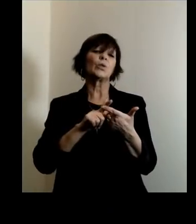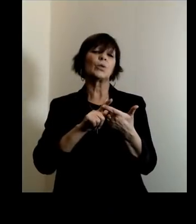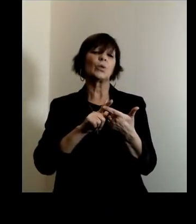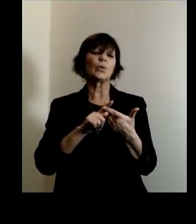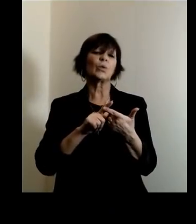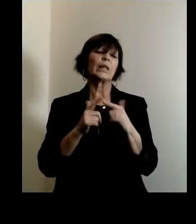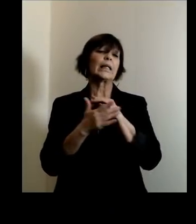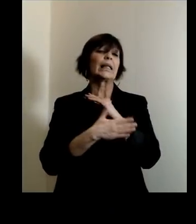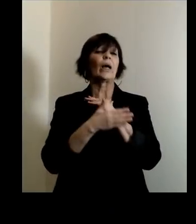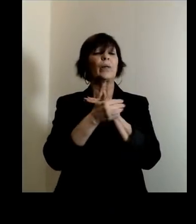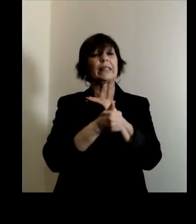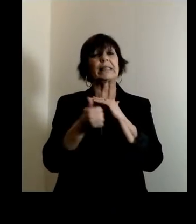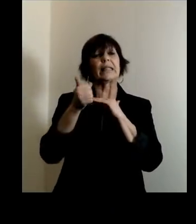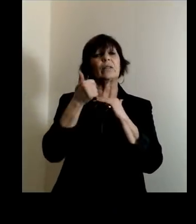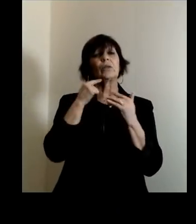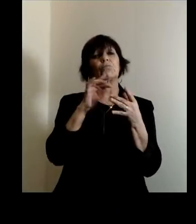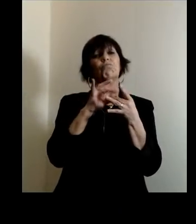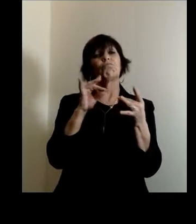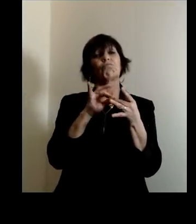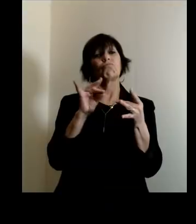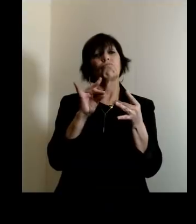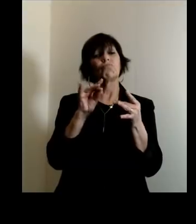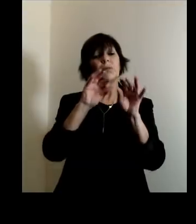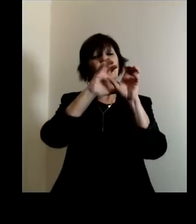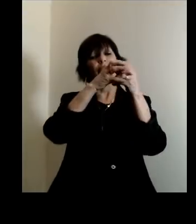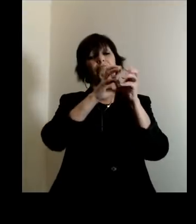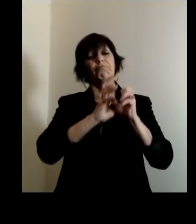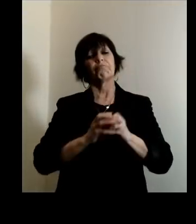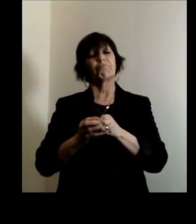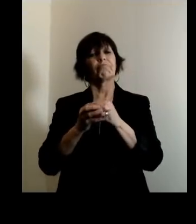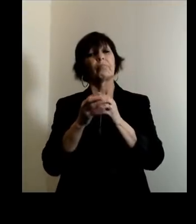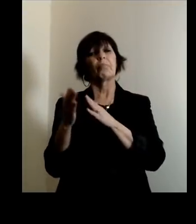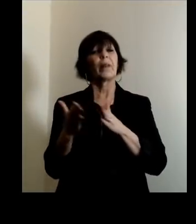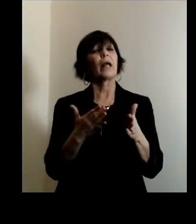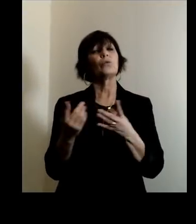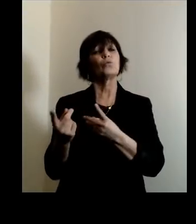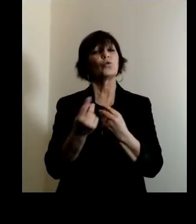our county executive to talk about our microcluster strategy.